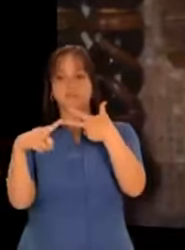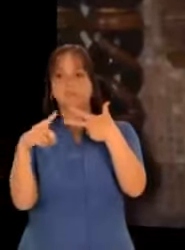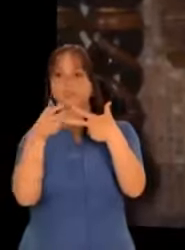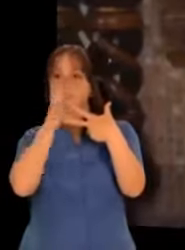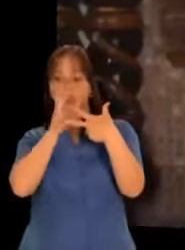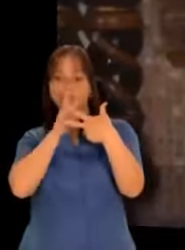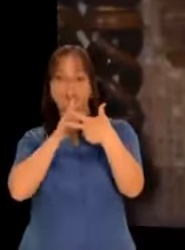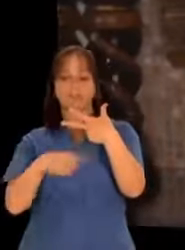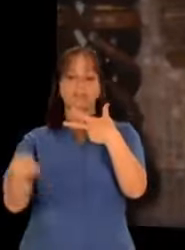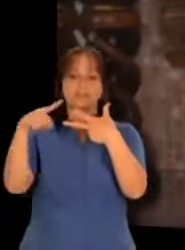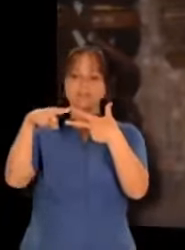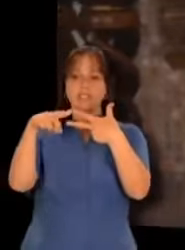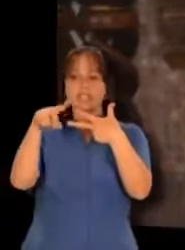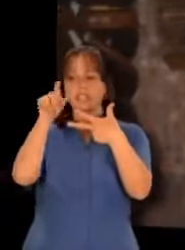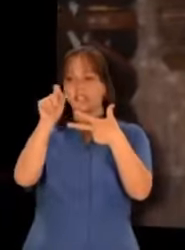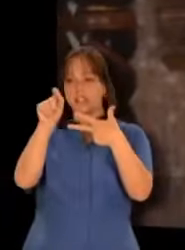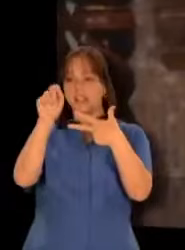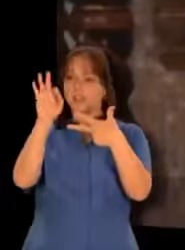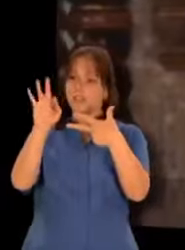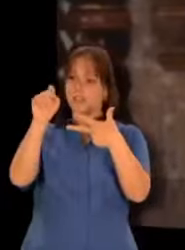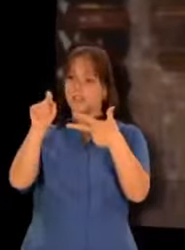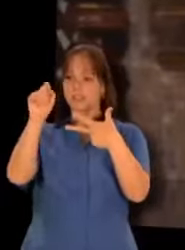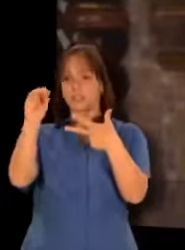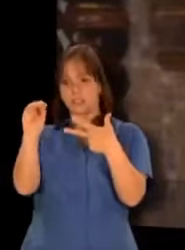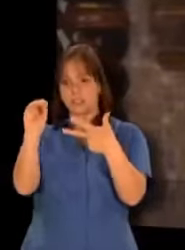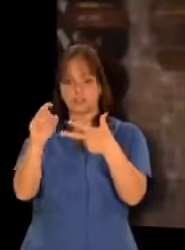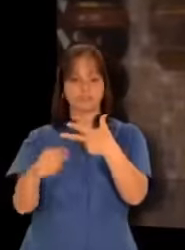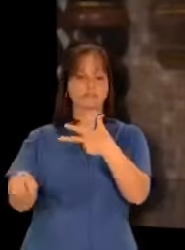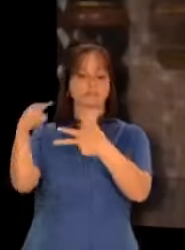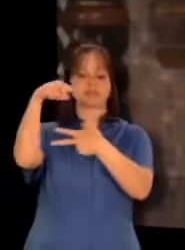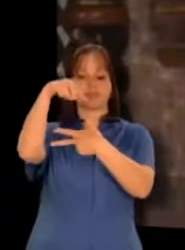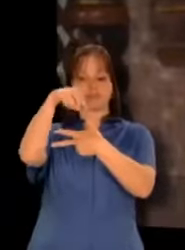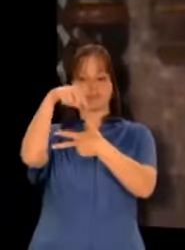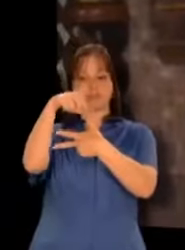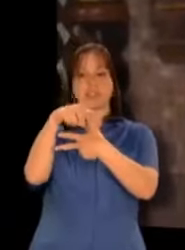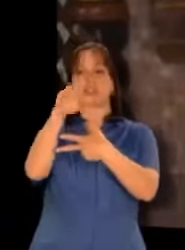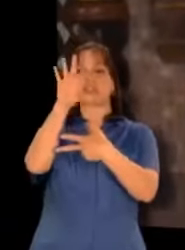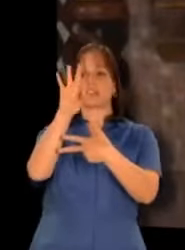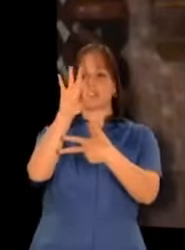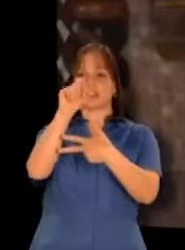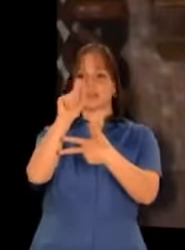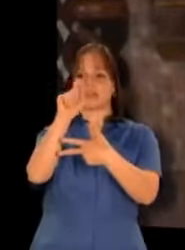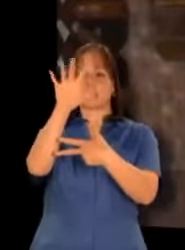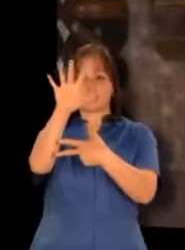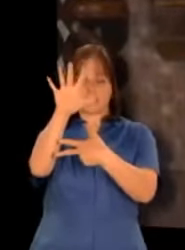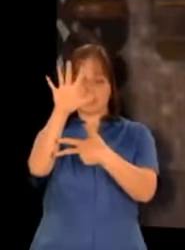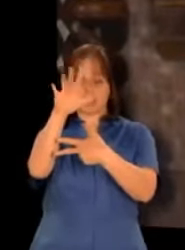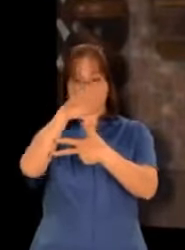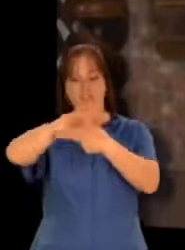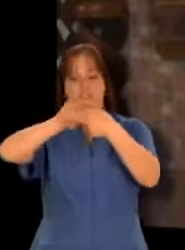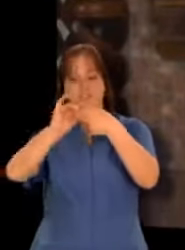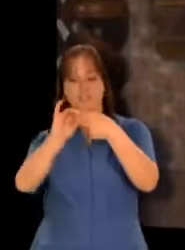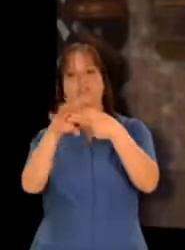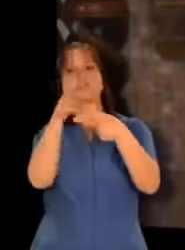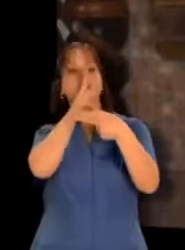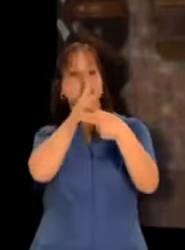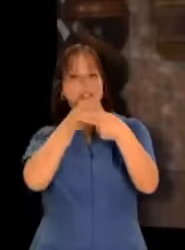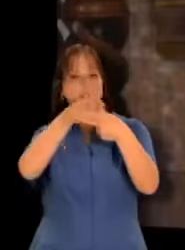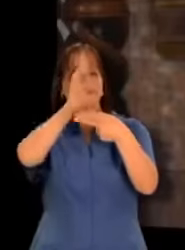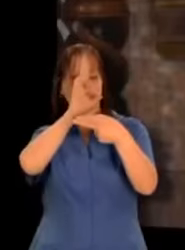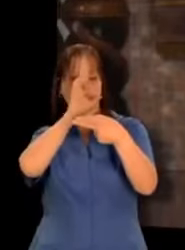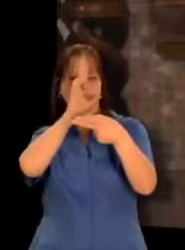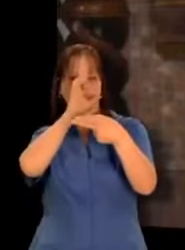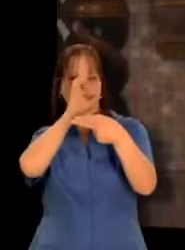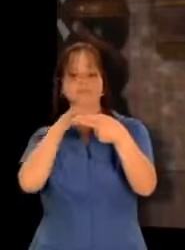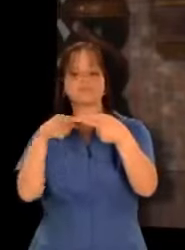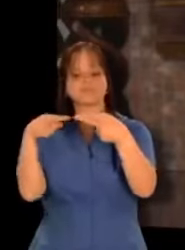water 9.0. 9.0 Kangen water 9.5. and 9.5. So we have 3 levels of drinking water, and you